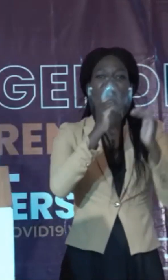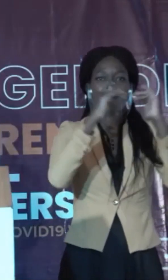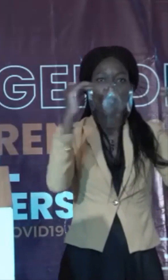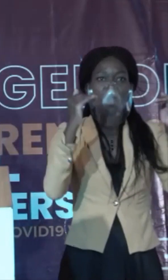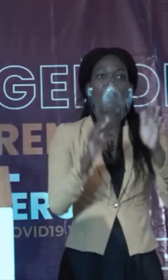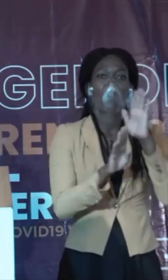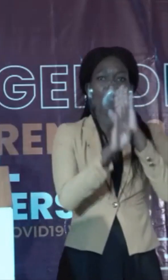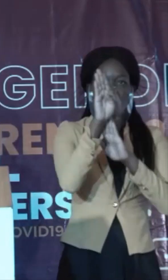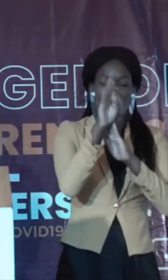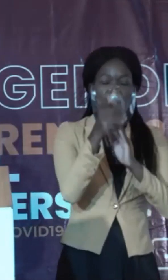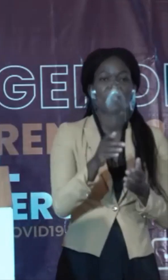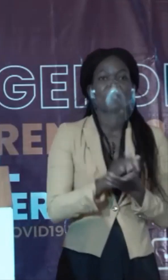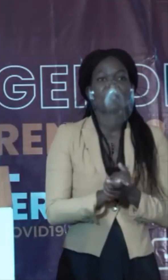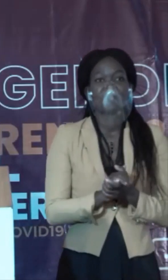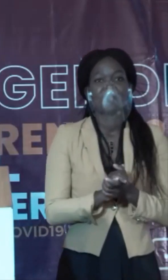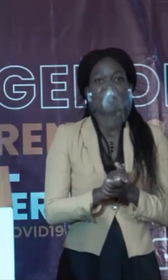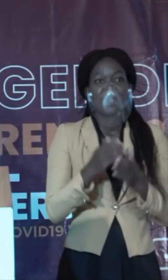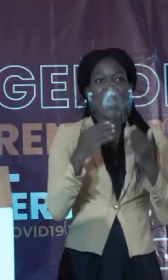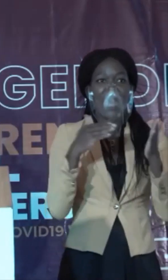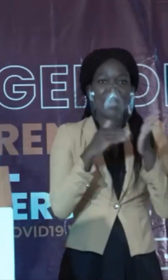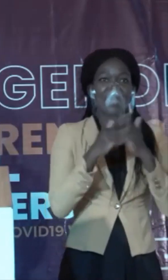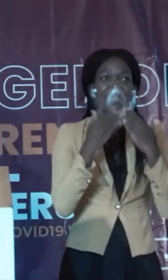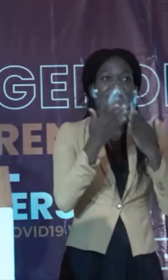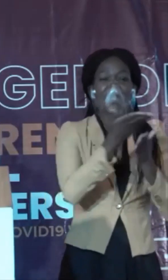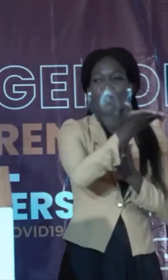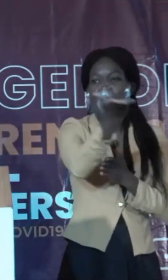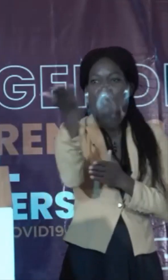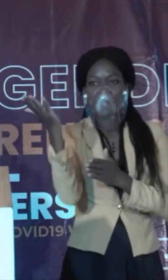you for attending, and we wish